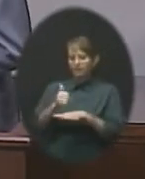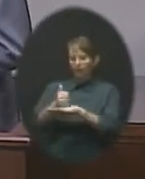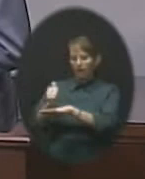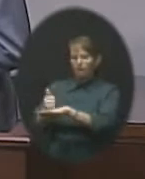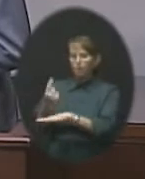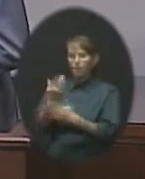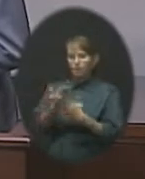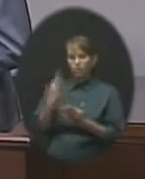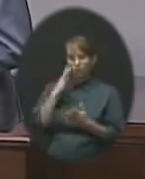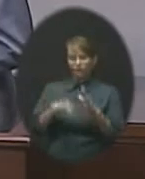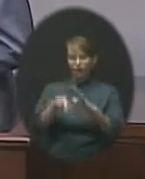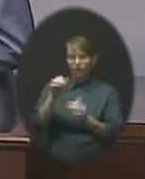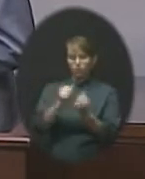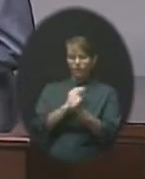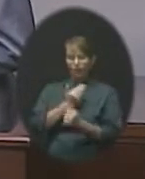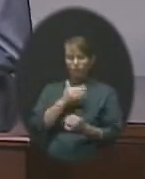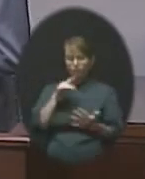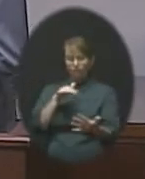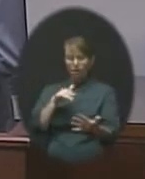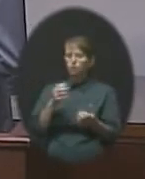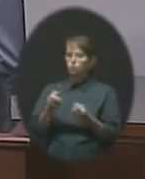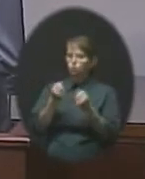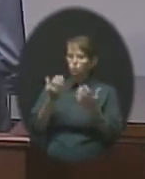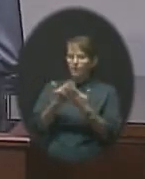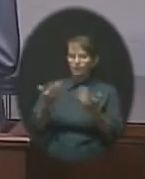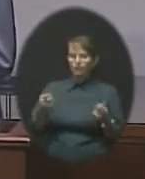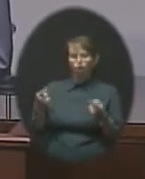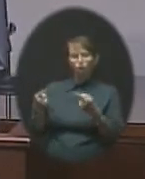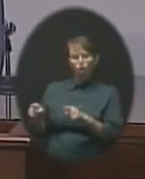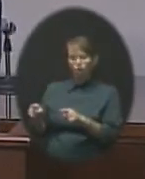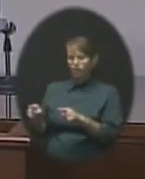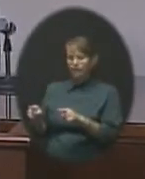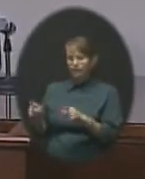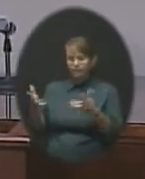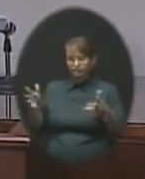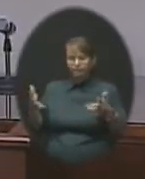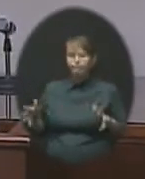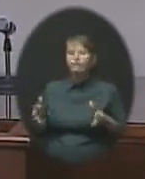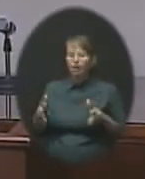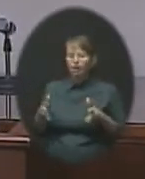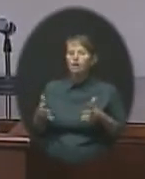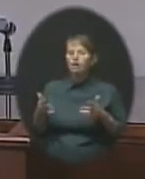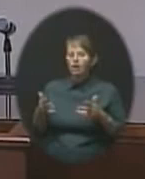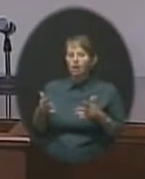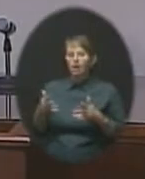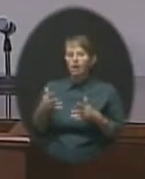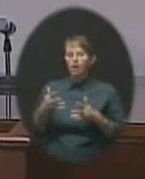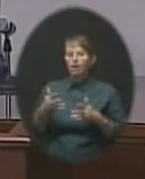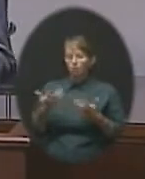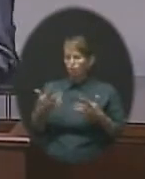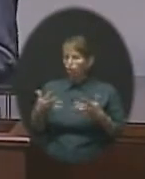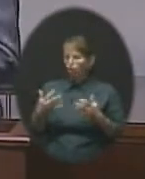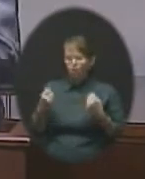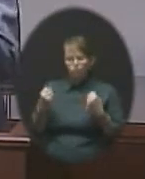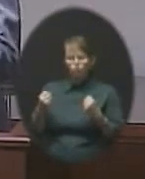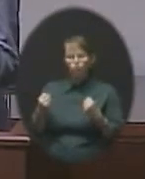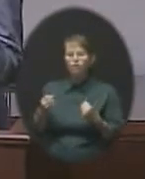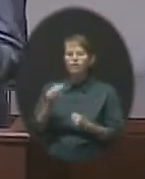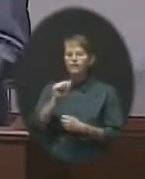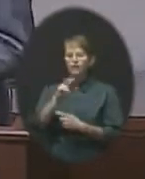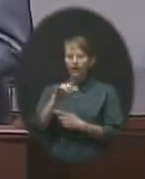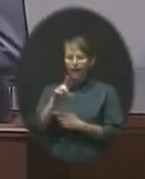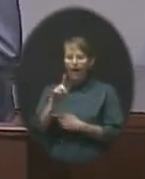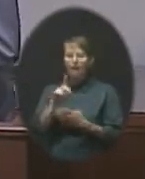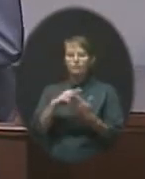is there's so much already happening in this particular area and already strengthened. The AVID program was mentioned. We had a conversation about that. We